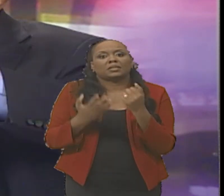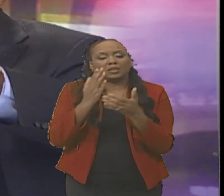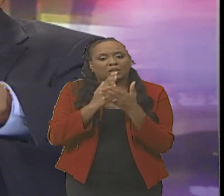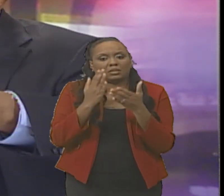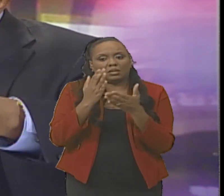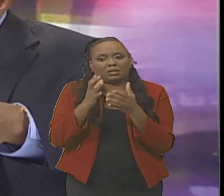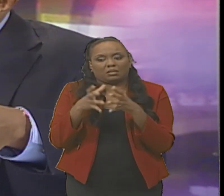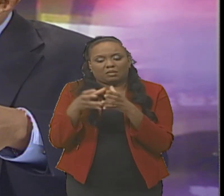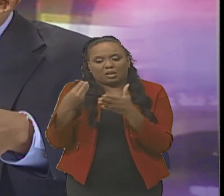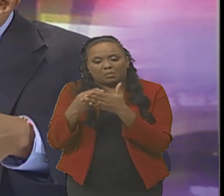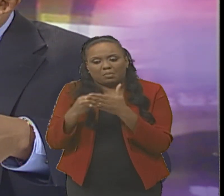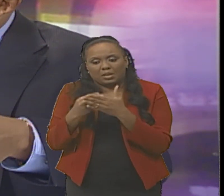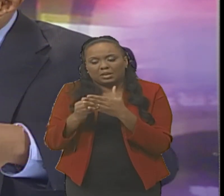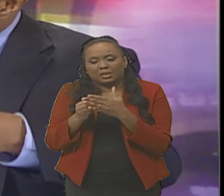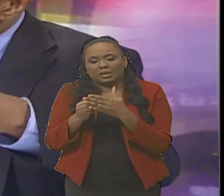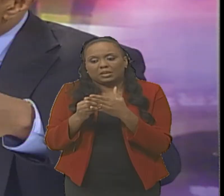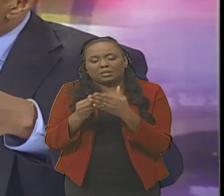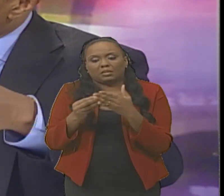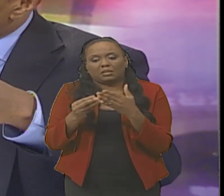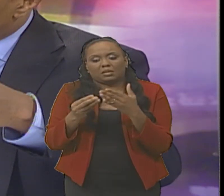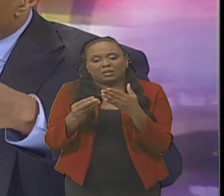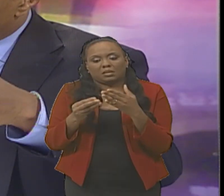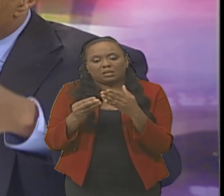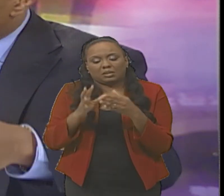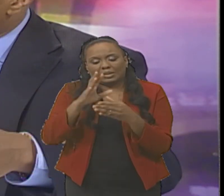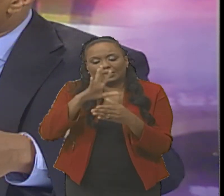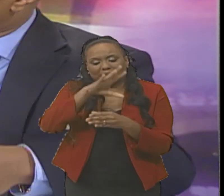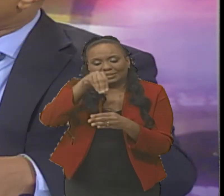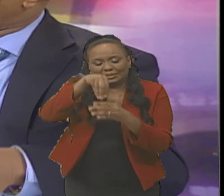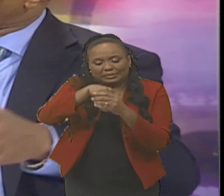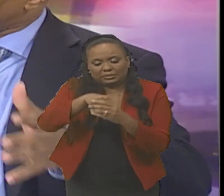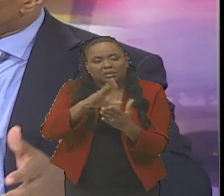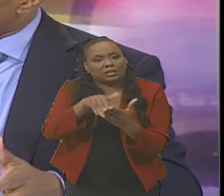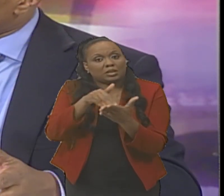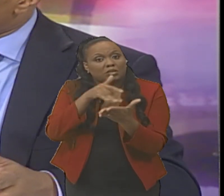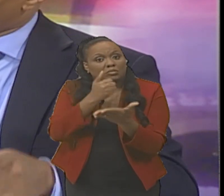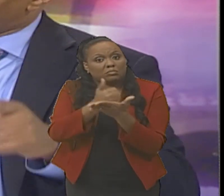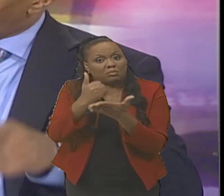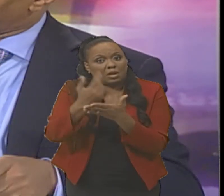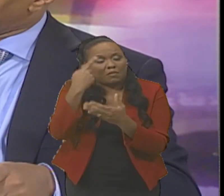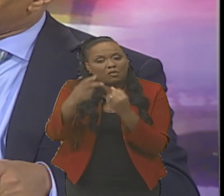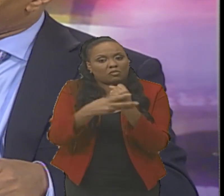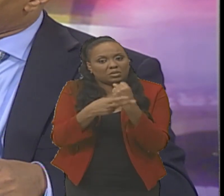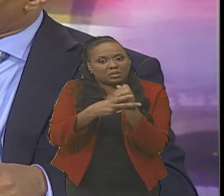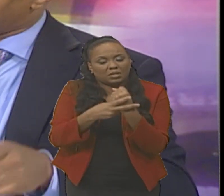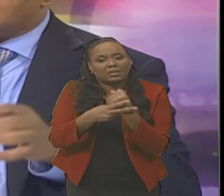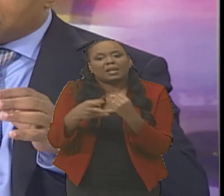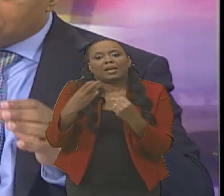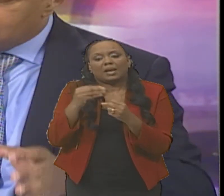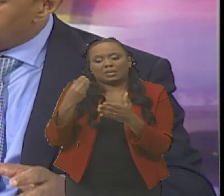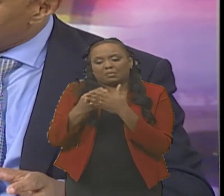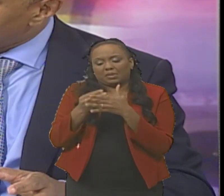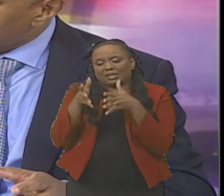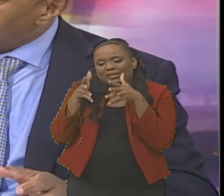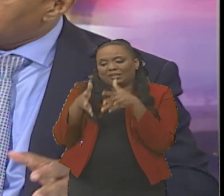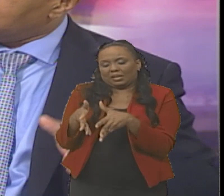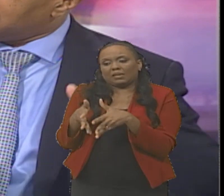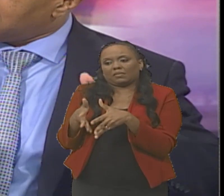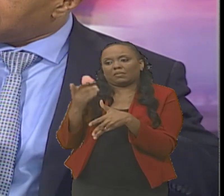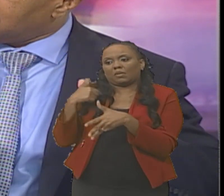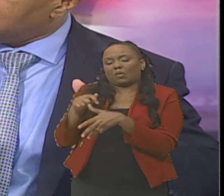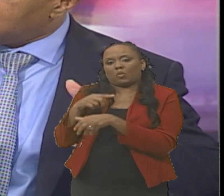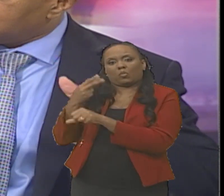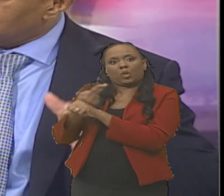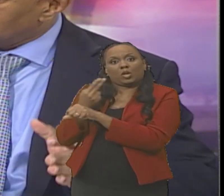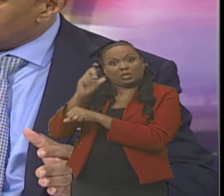goes to finance the expense of government. Government financing comes from other sources, not from that money. That is to build confidence, to